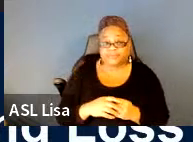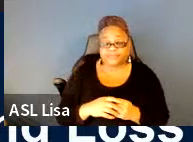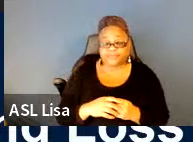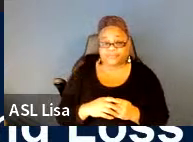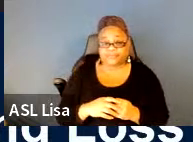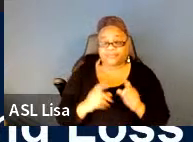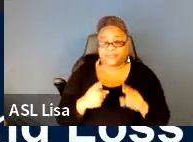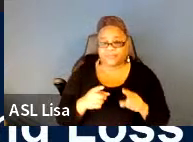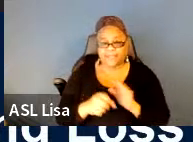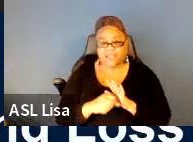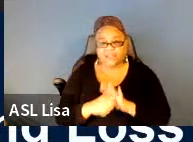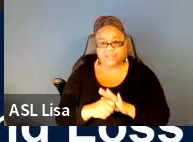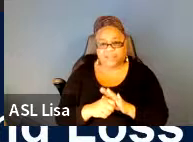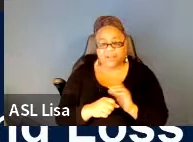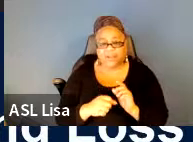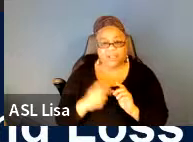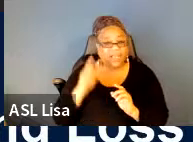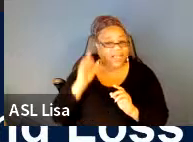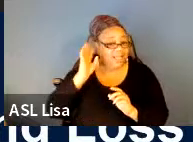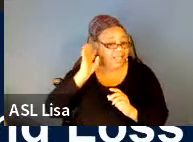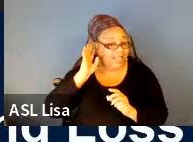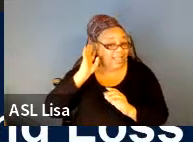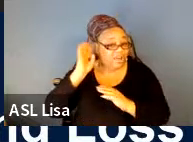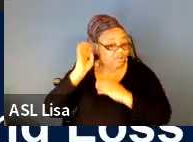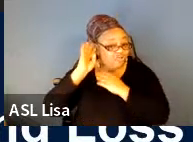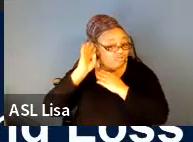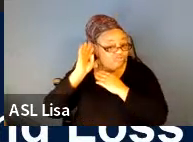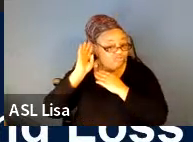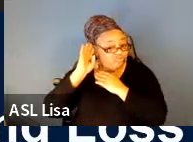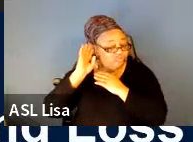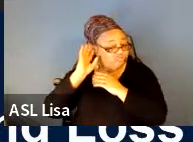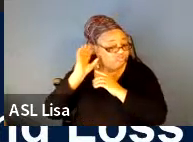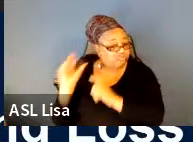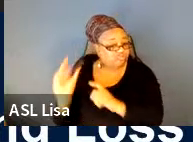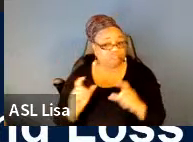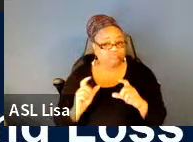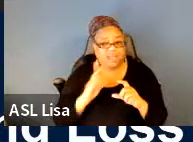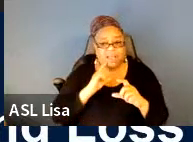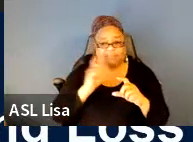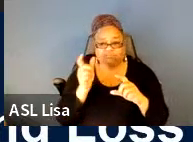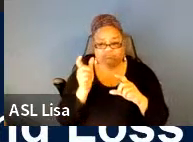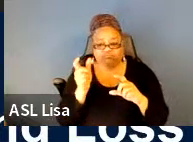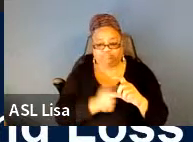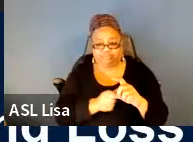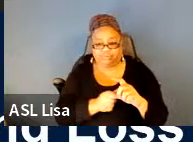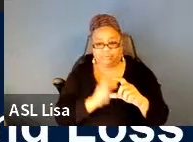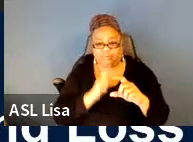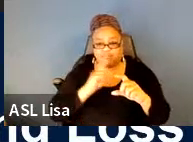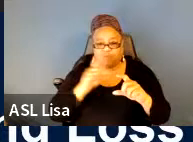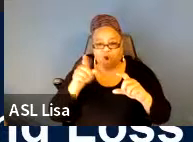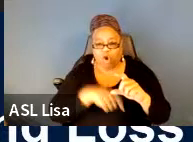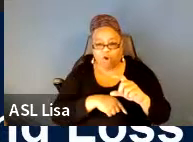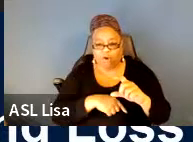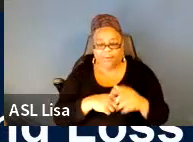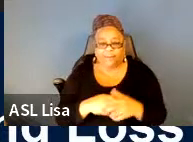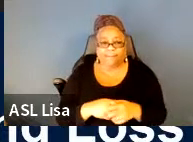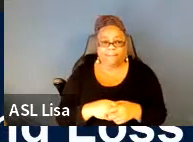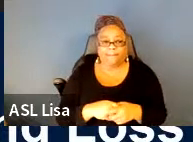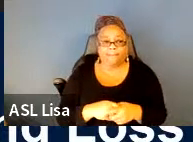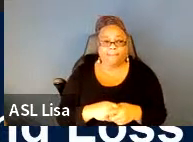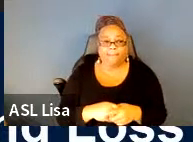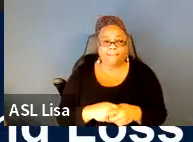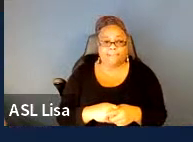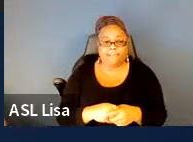ear, drawn, and then a solid bar sort of going through it. Next slide, please.